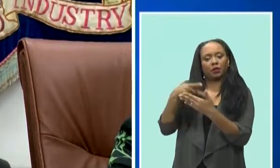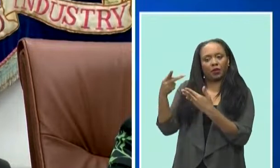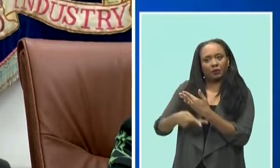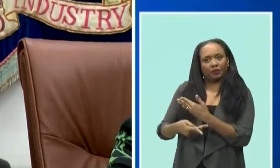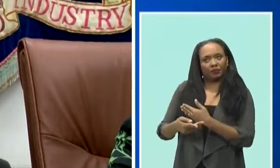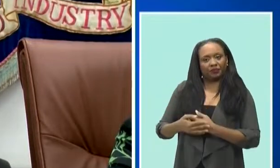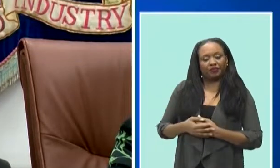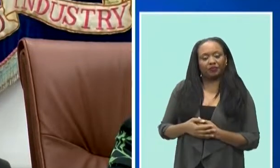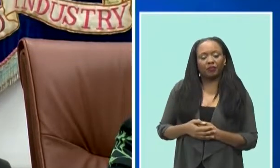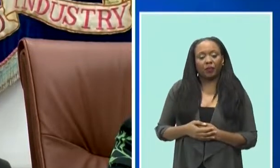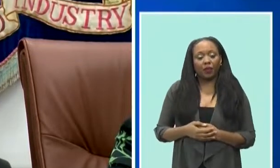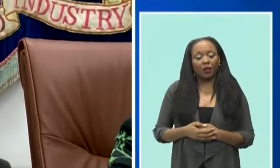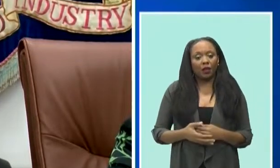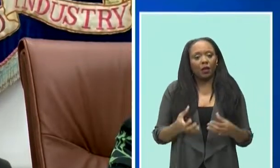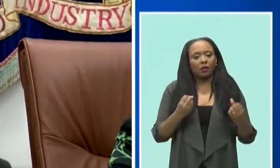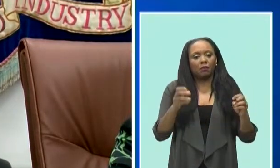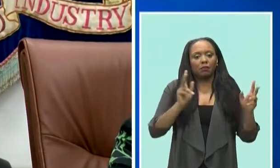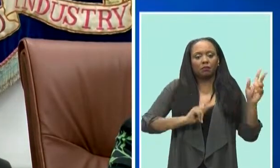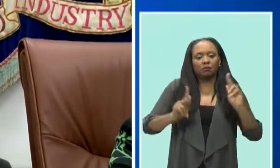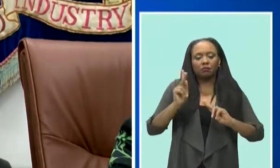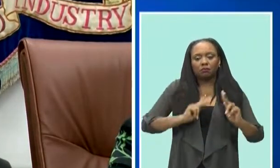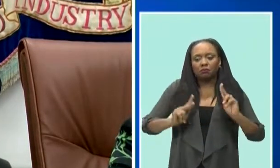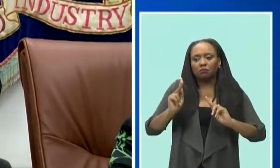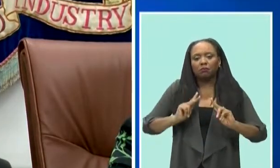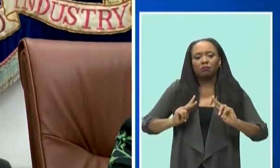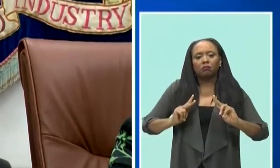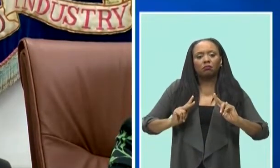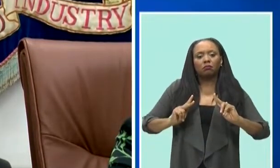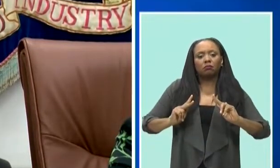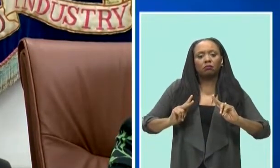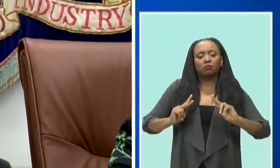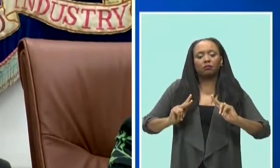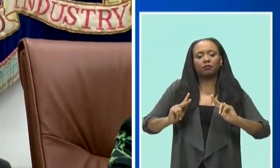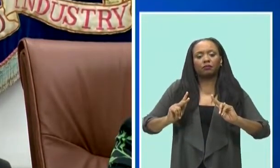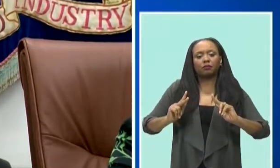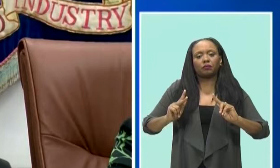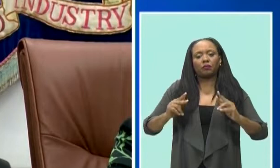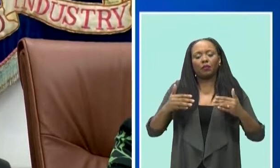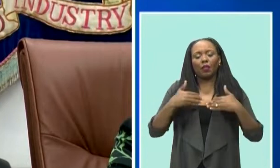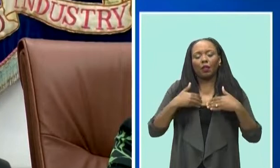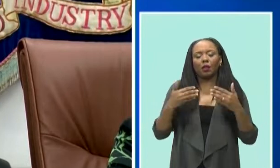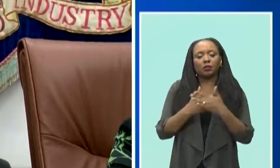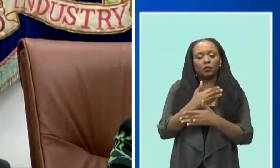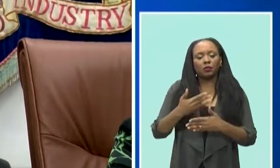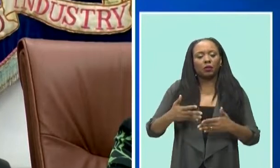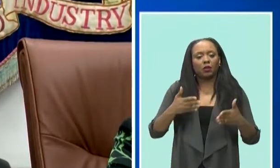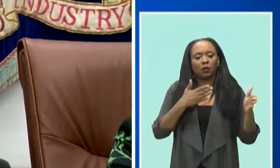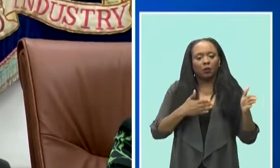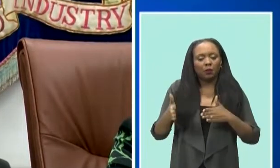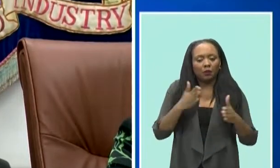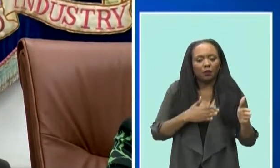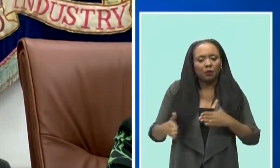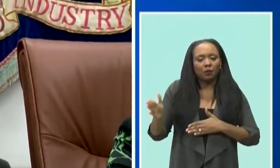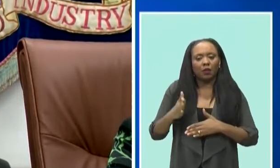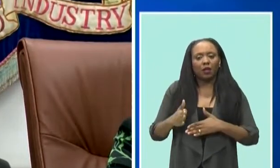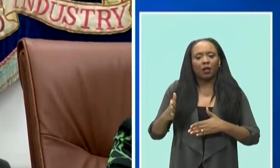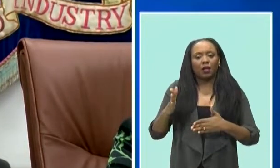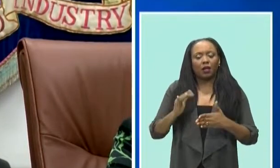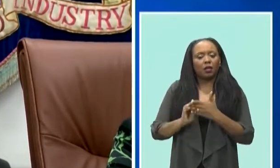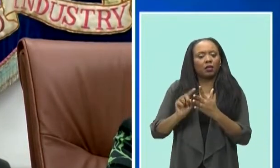that contribute to an improved business climate, such as the new Planning and Development Act that was passed in January of